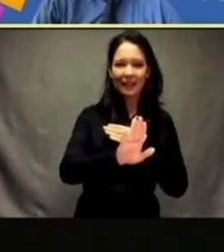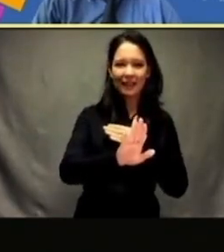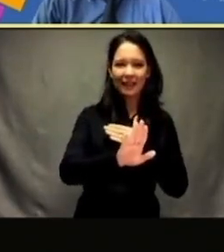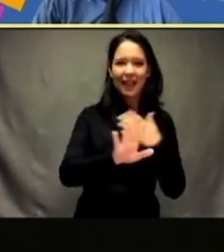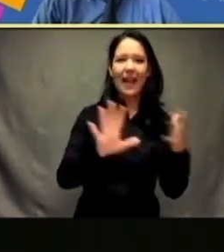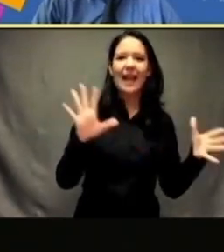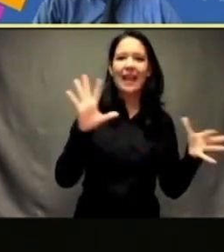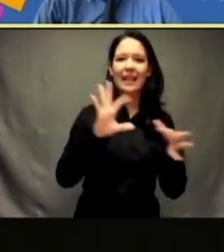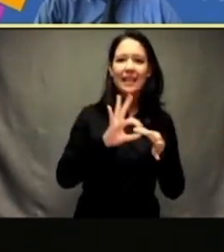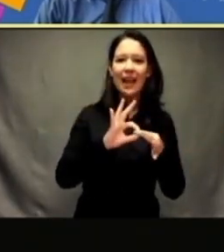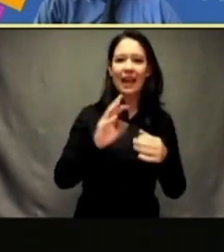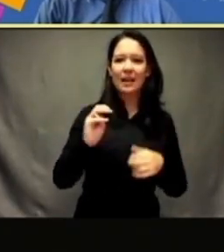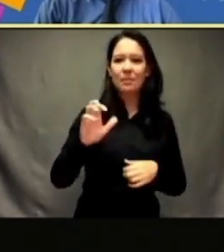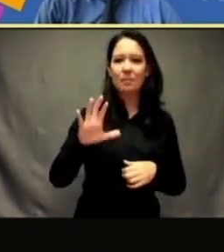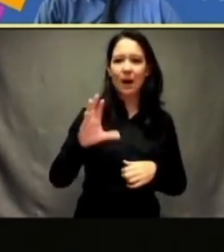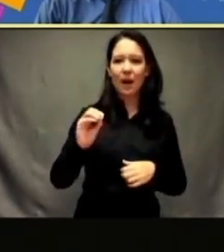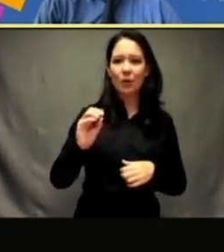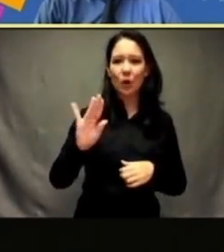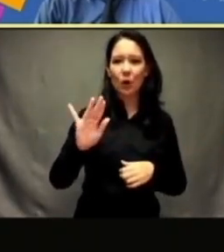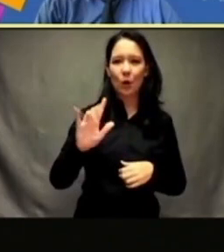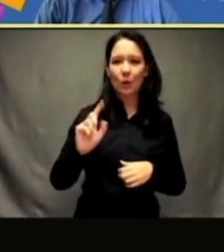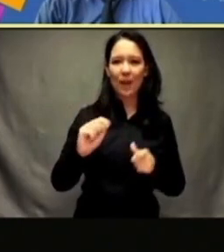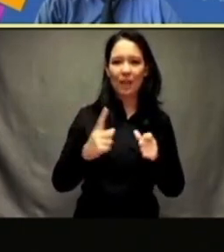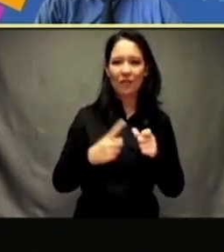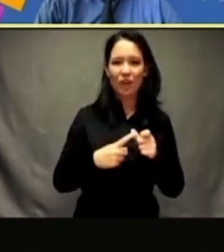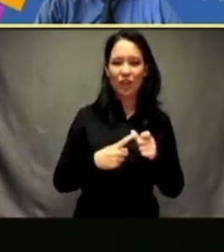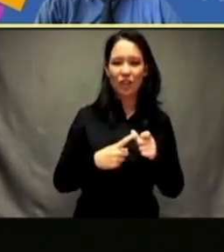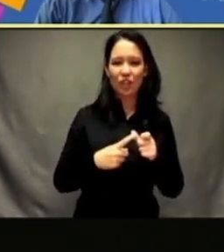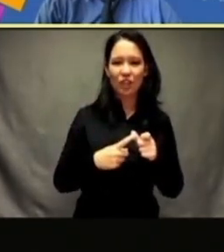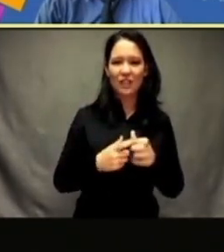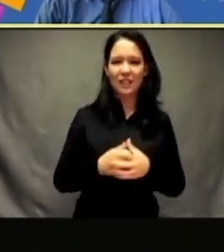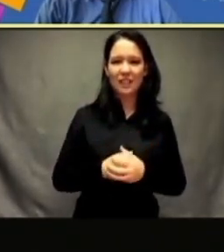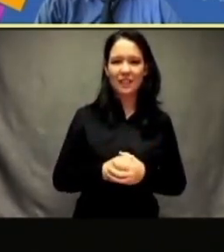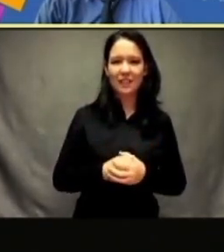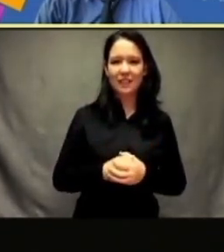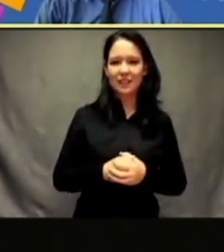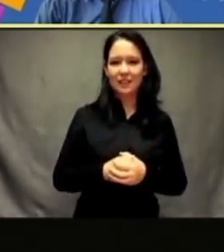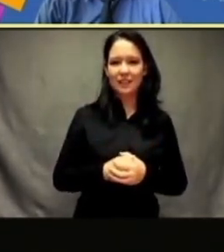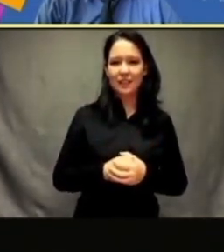my microbit. Got that I have changed this.